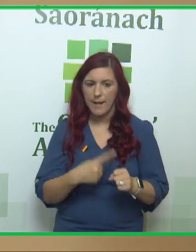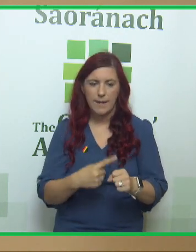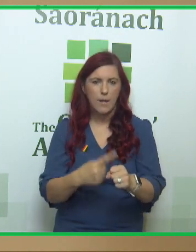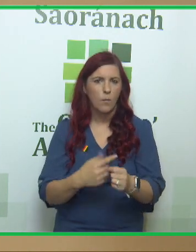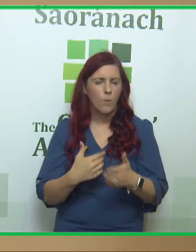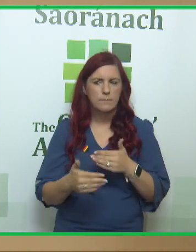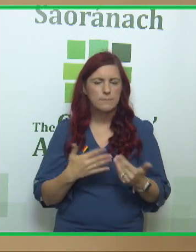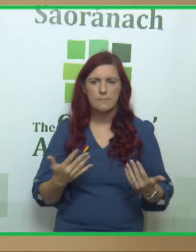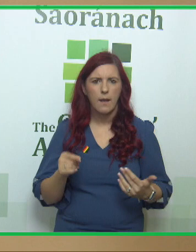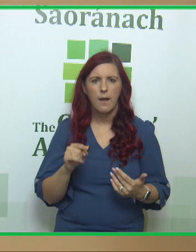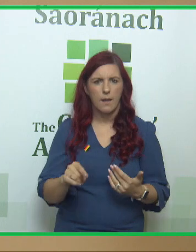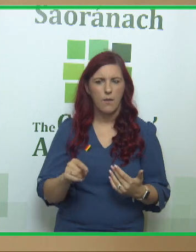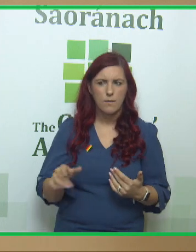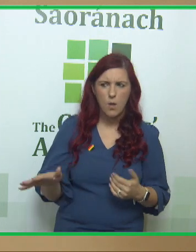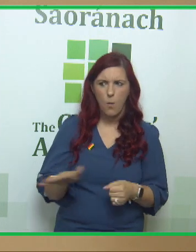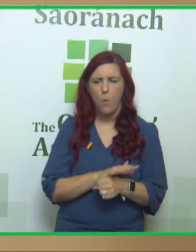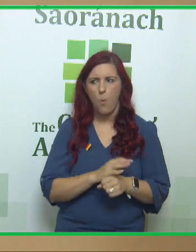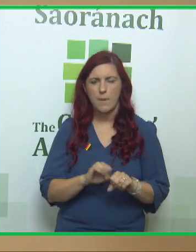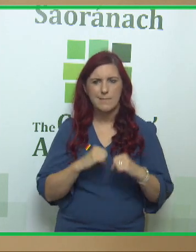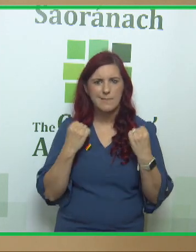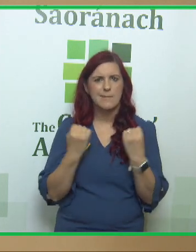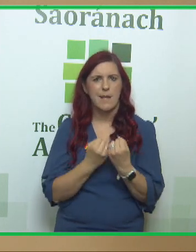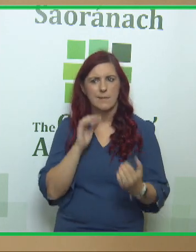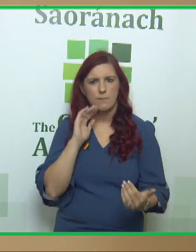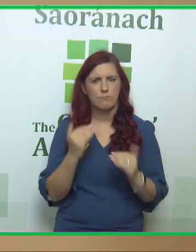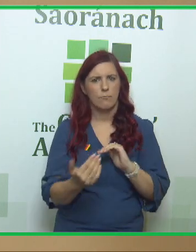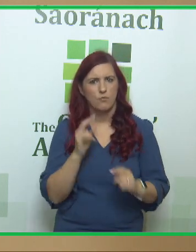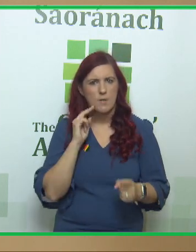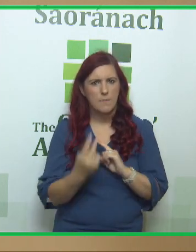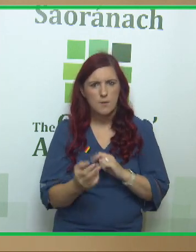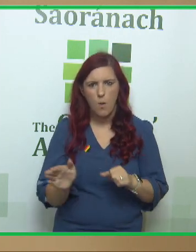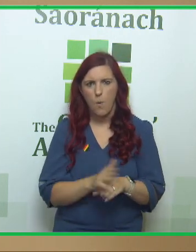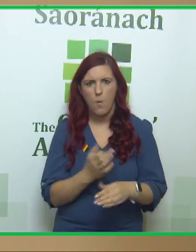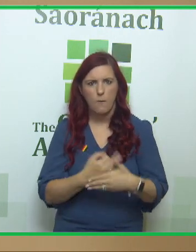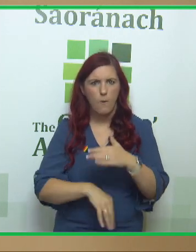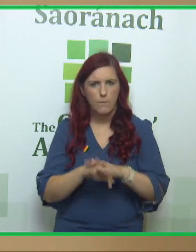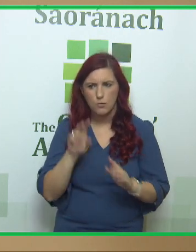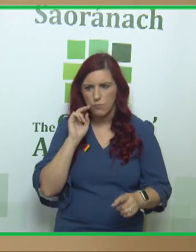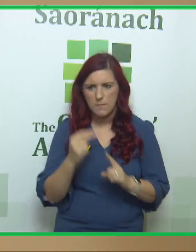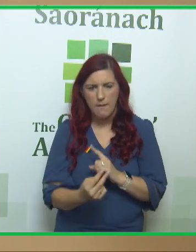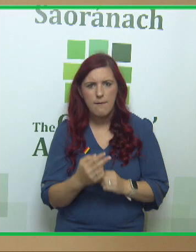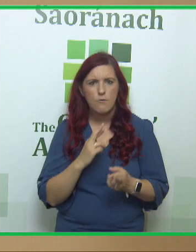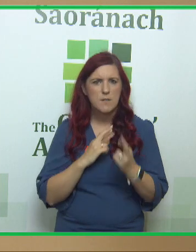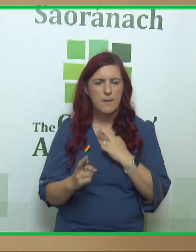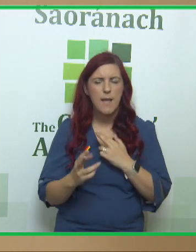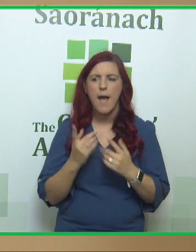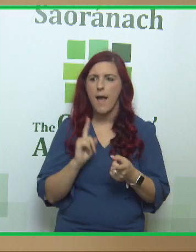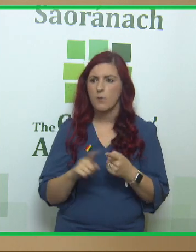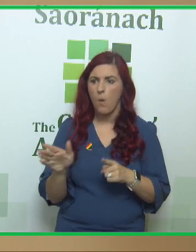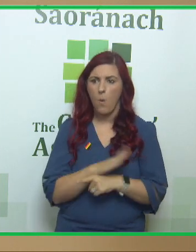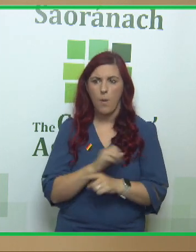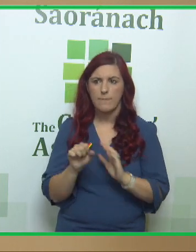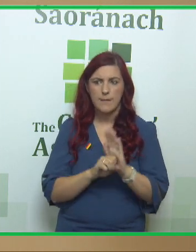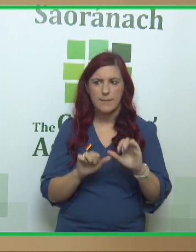a kind of whole of society response, a whole of government response, a whole of state agencies response to this issue, and